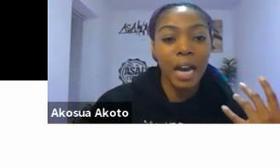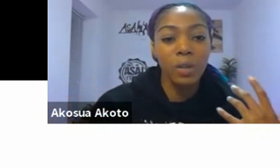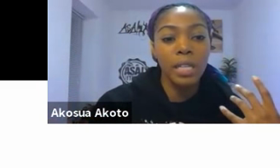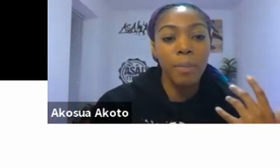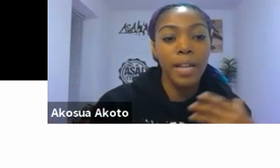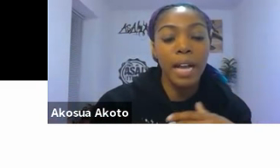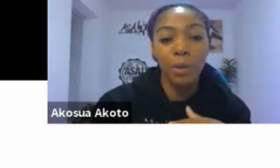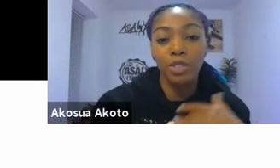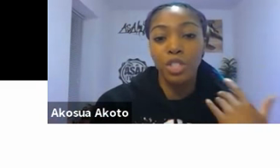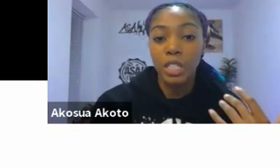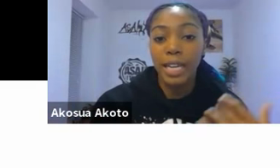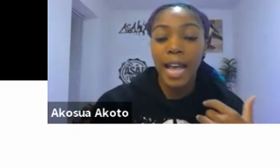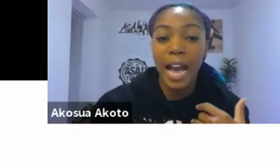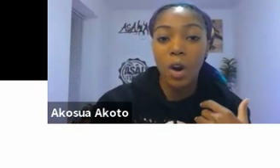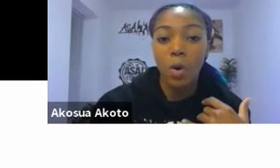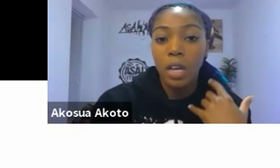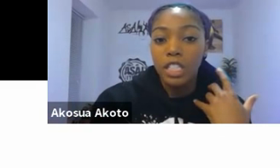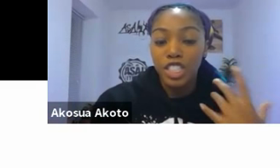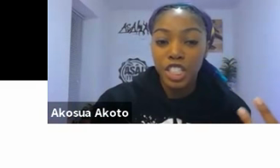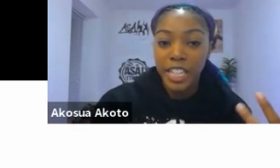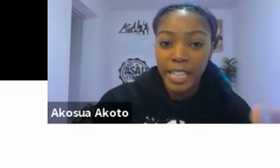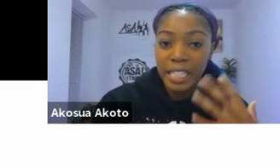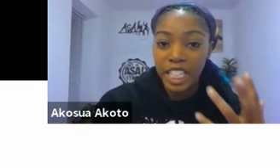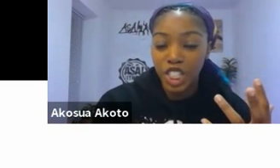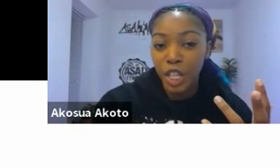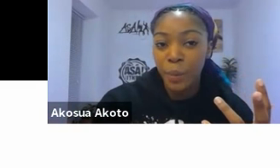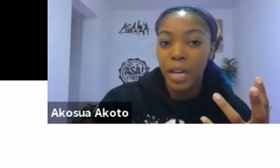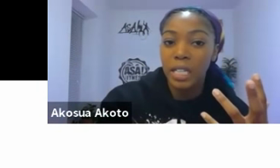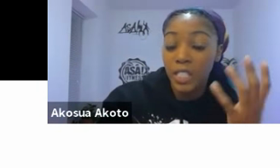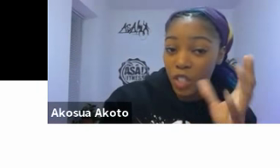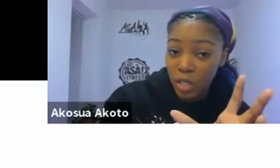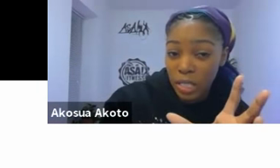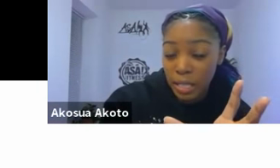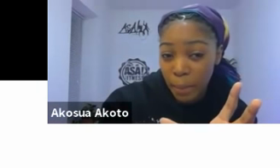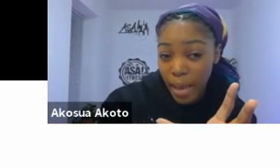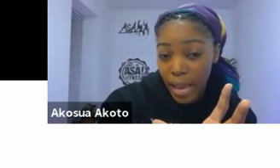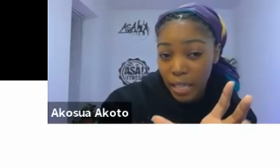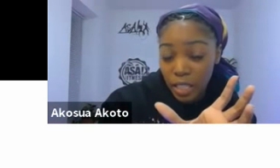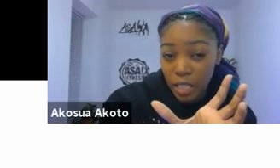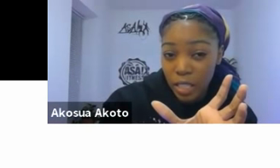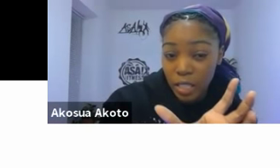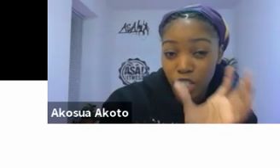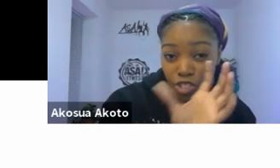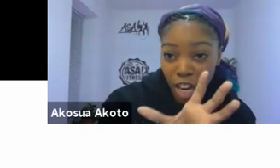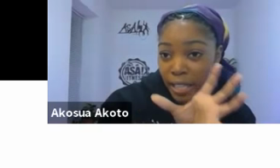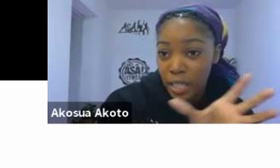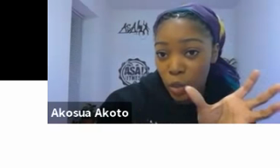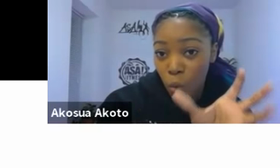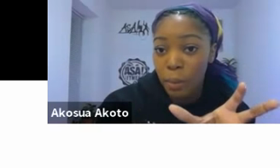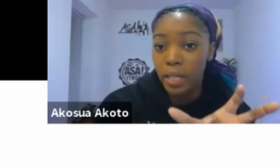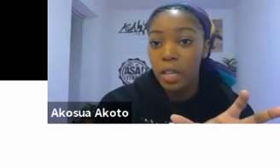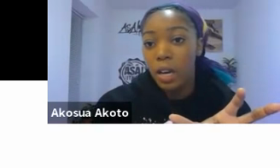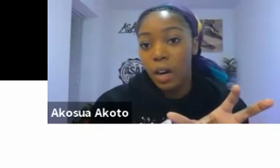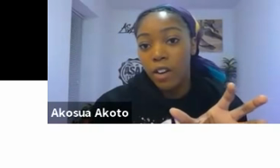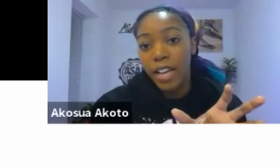is Zawli, but I want you to look at how she, and I say she because even though this is a man, the shrine is